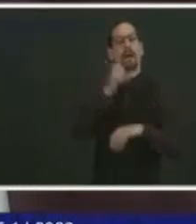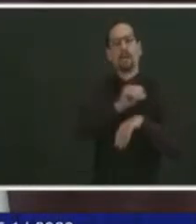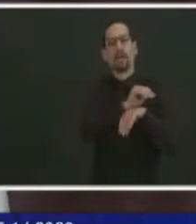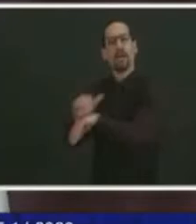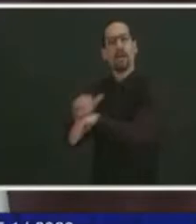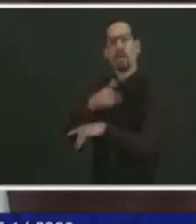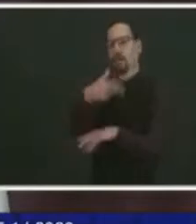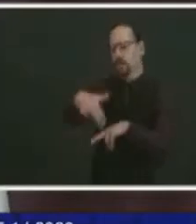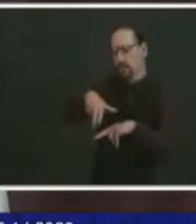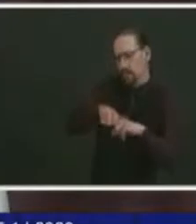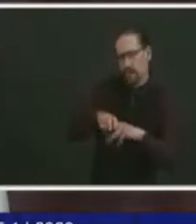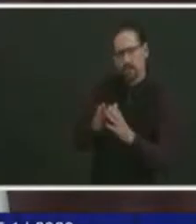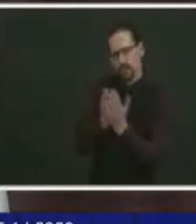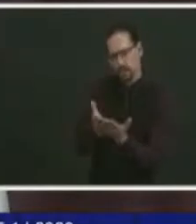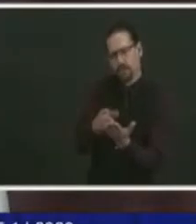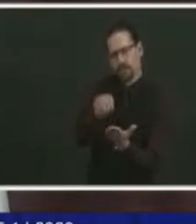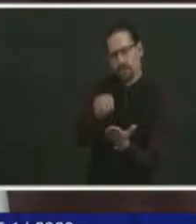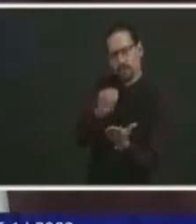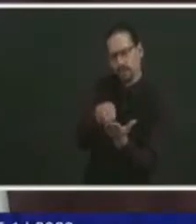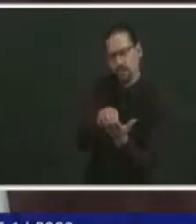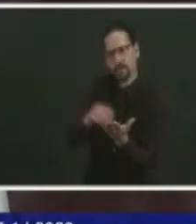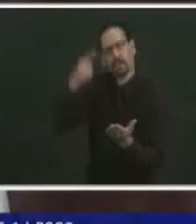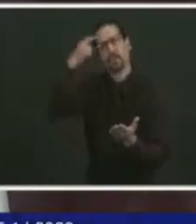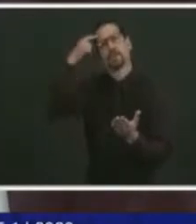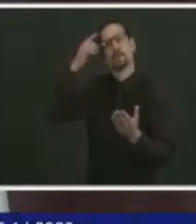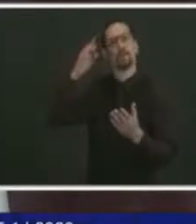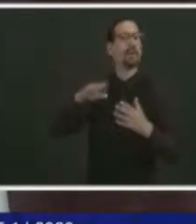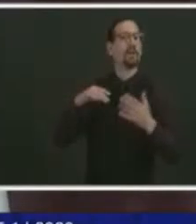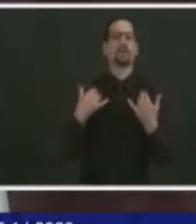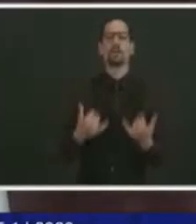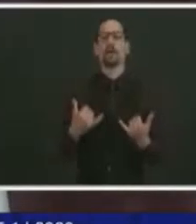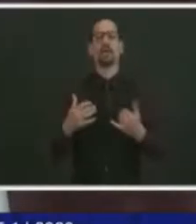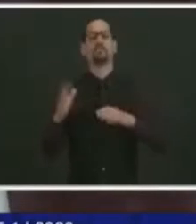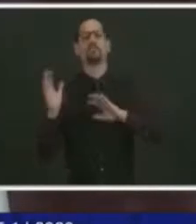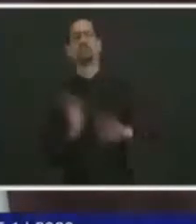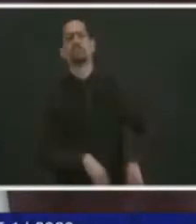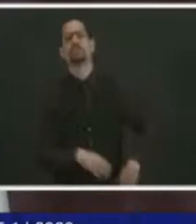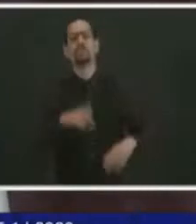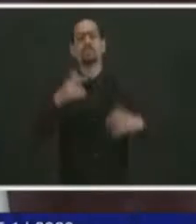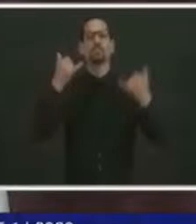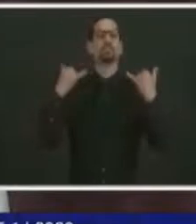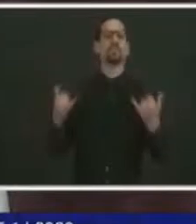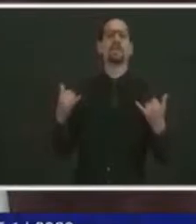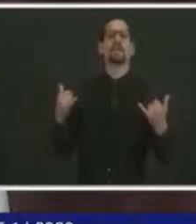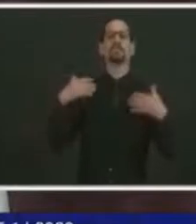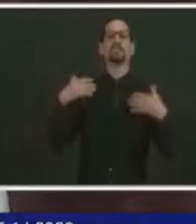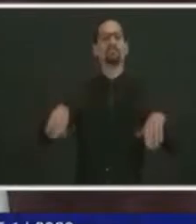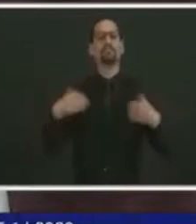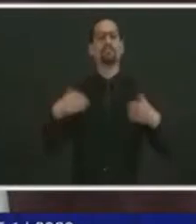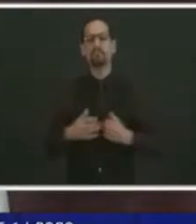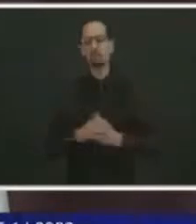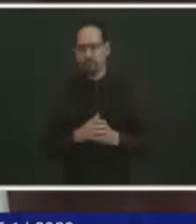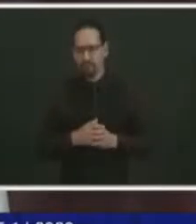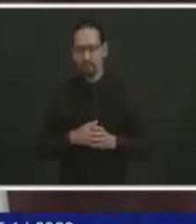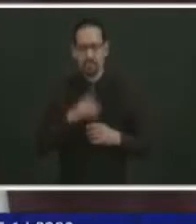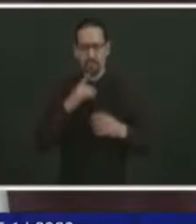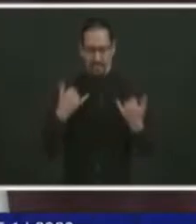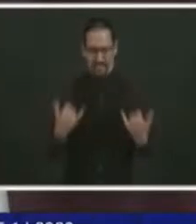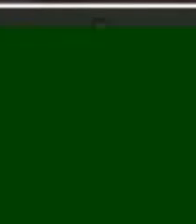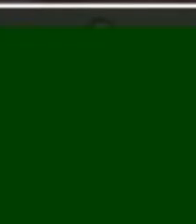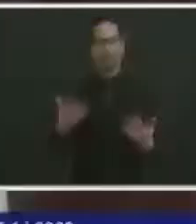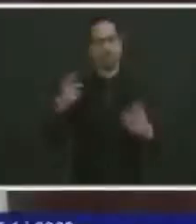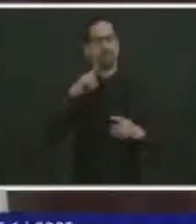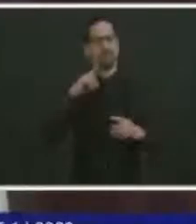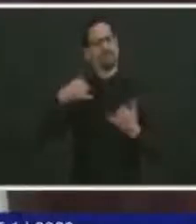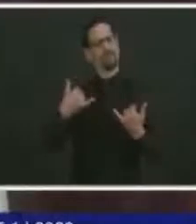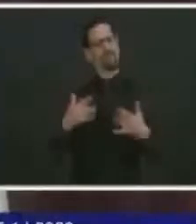Okay, with all of that as preamble, today's a great day. It's an exciting day in that we are beginning phase 2. Phase